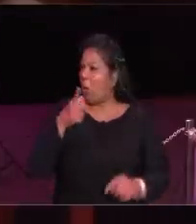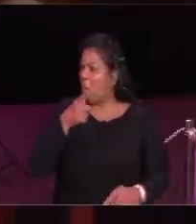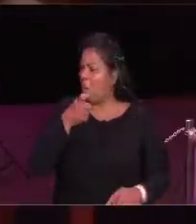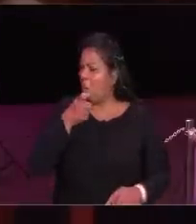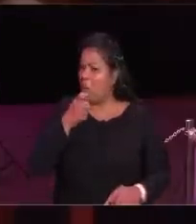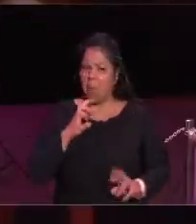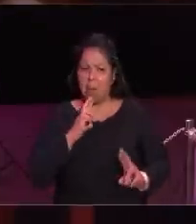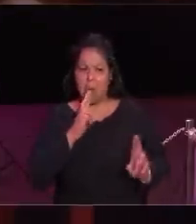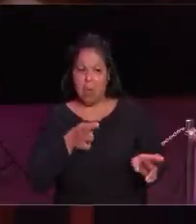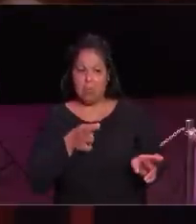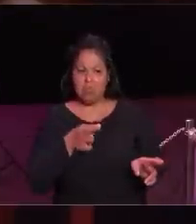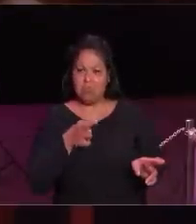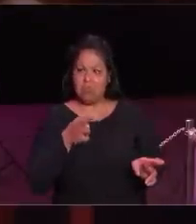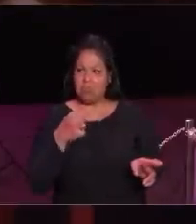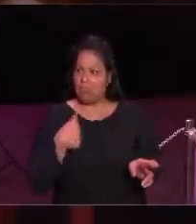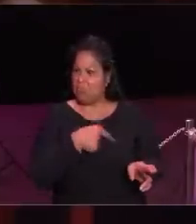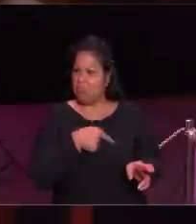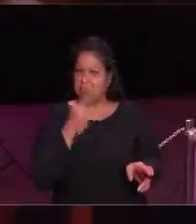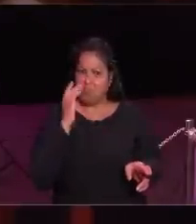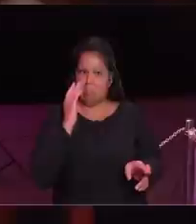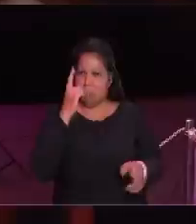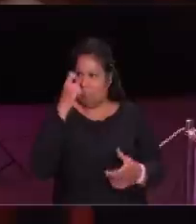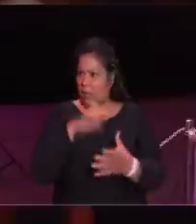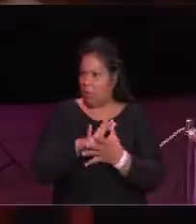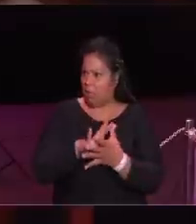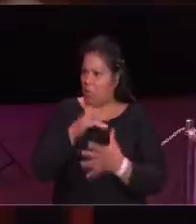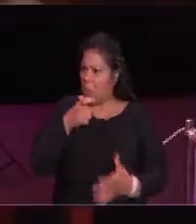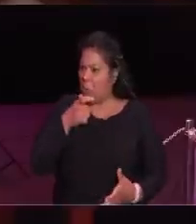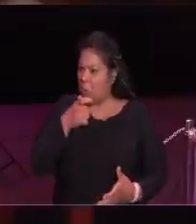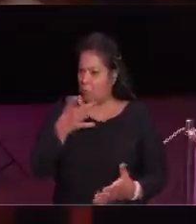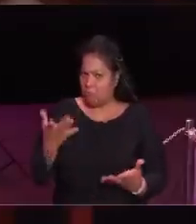report will we believe?